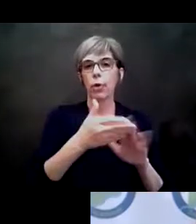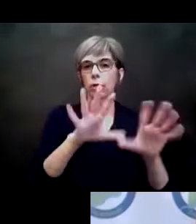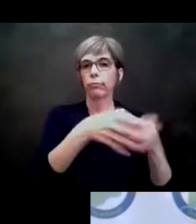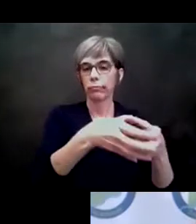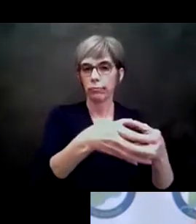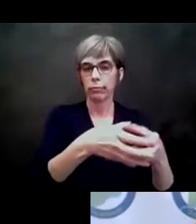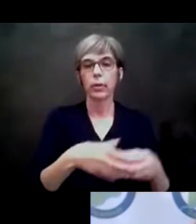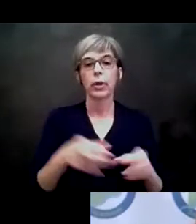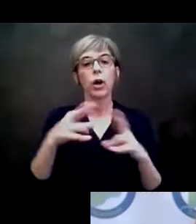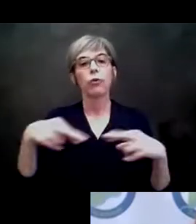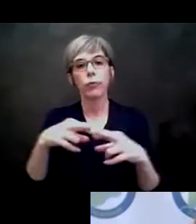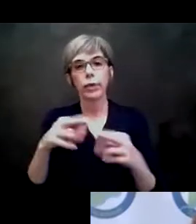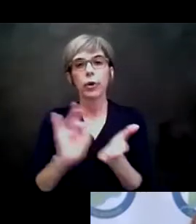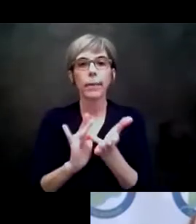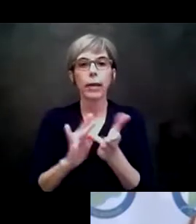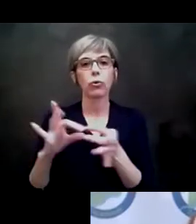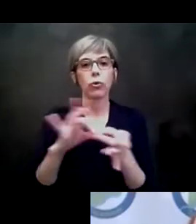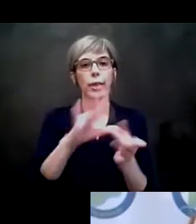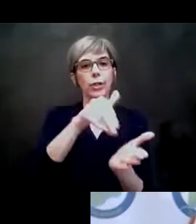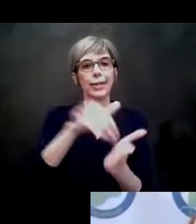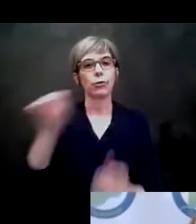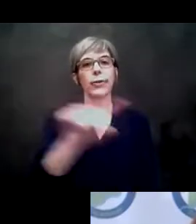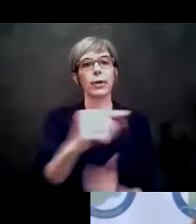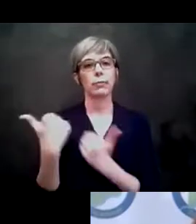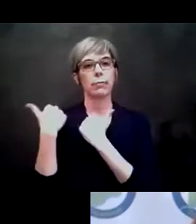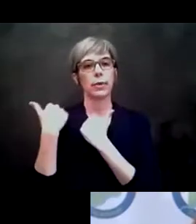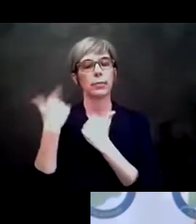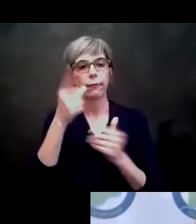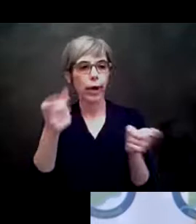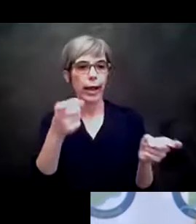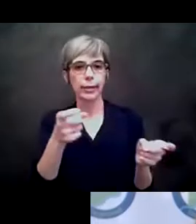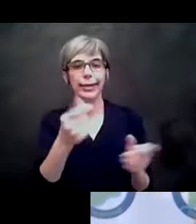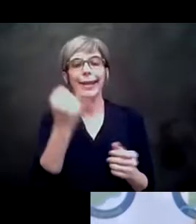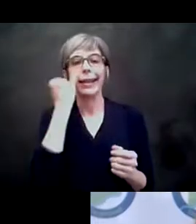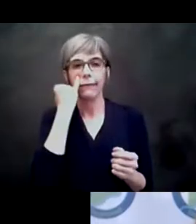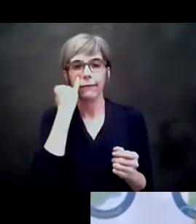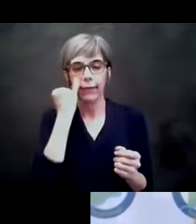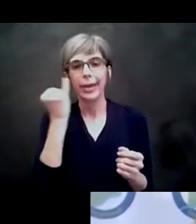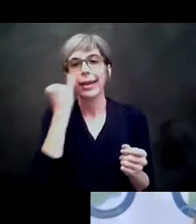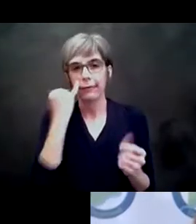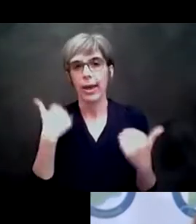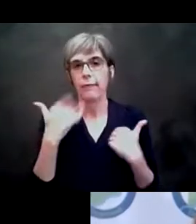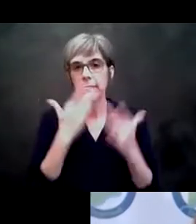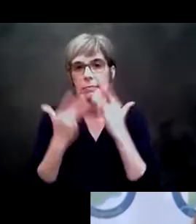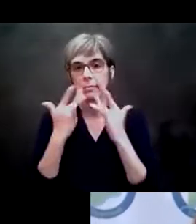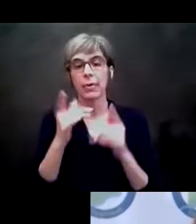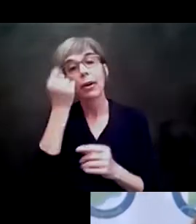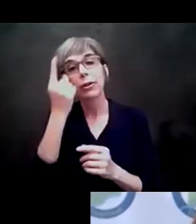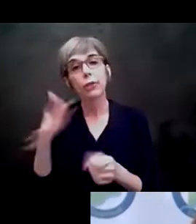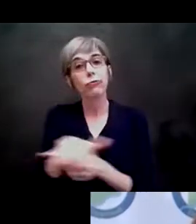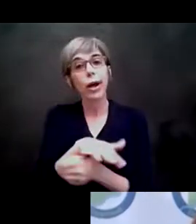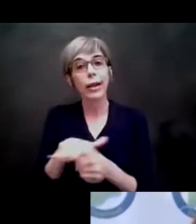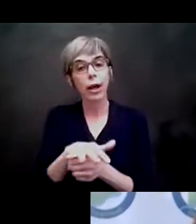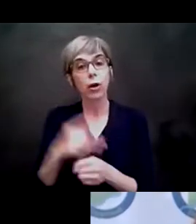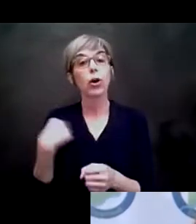medical coordination centers are in charge of handling those issues should they arise. However, locally, we have collaborated with